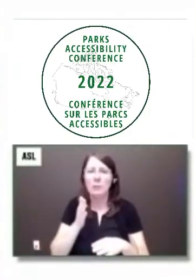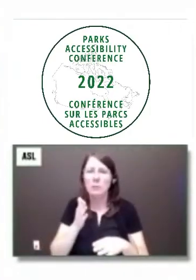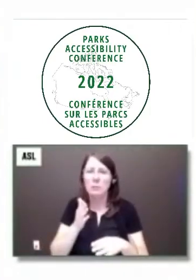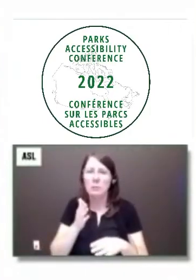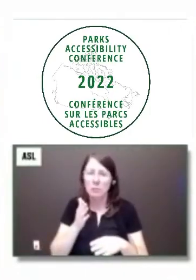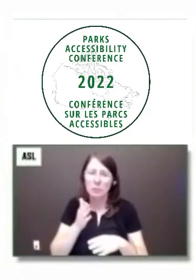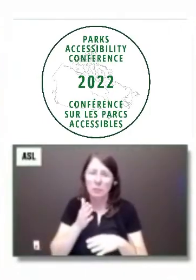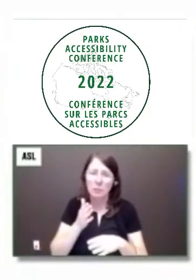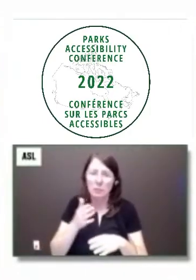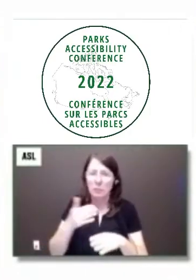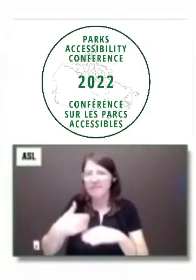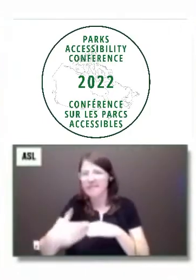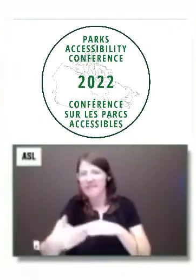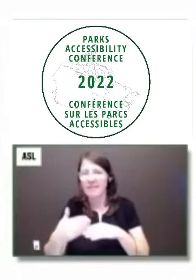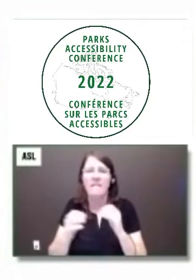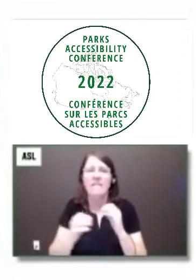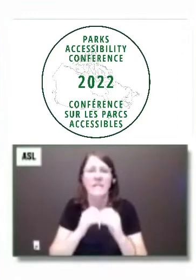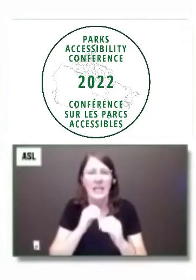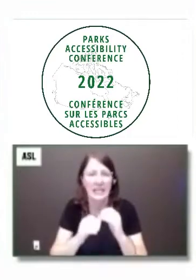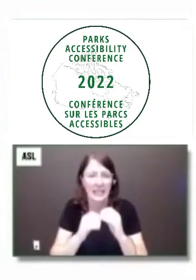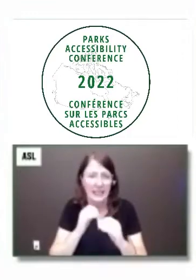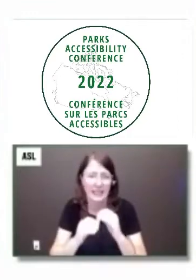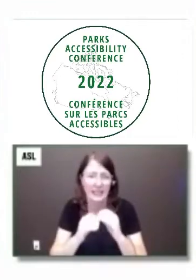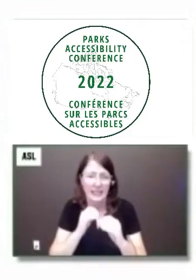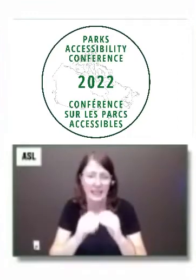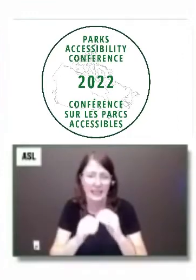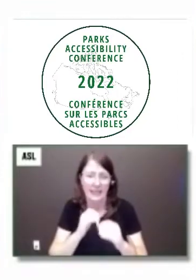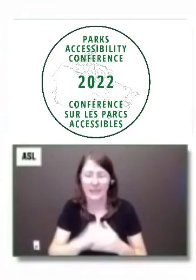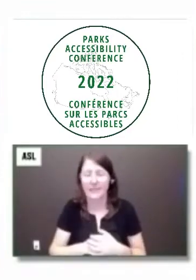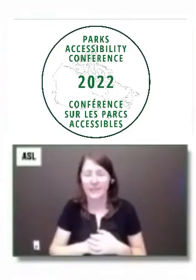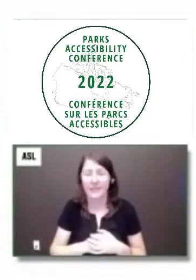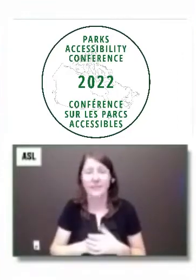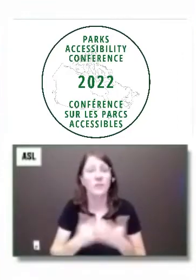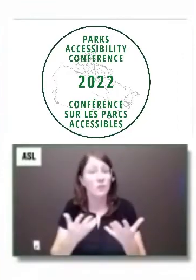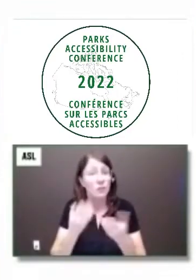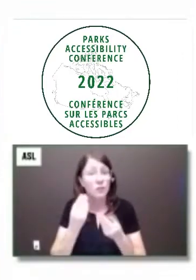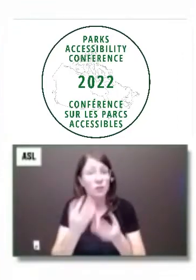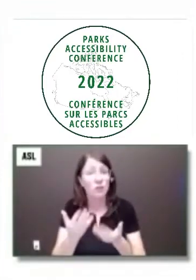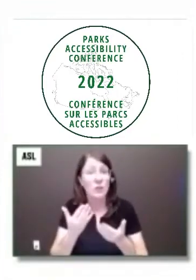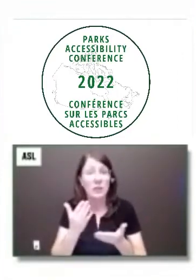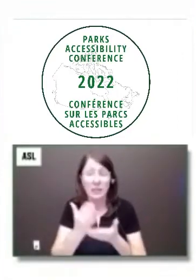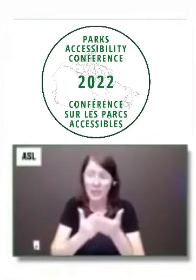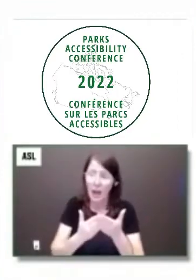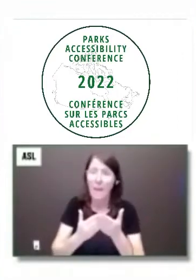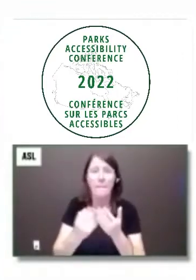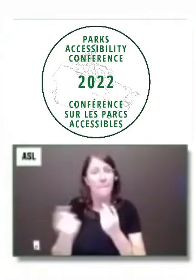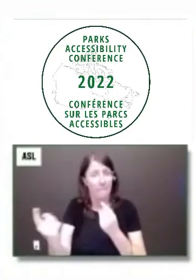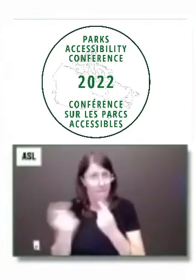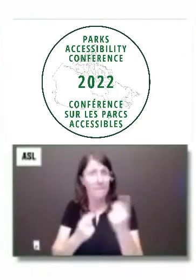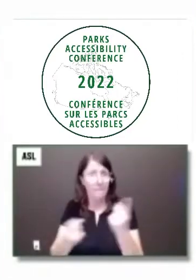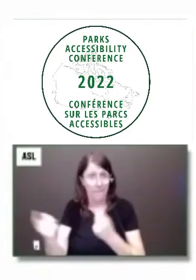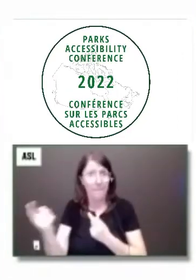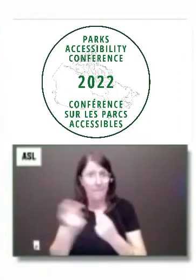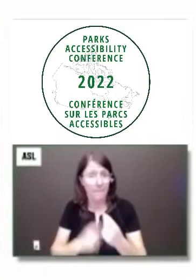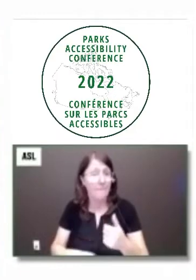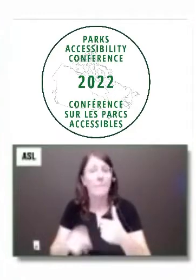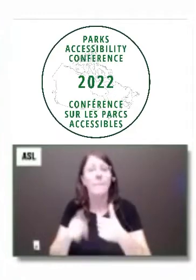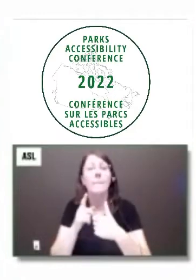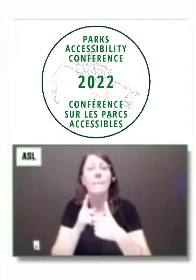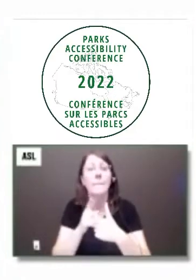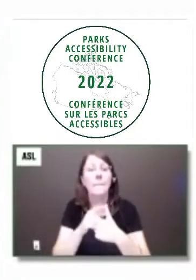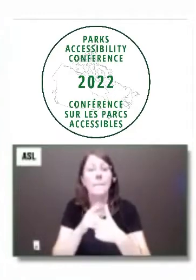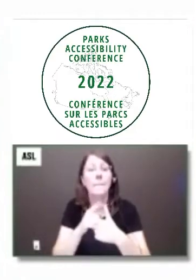That's okay. We did have some questions come in. So one was if you could give some